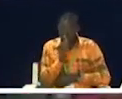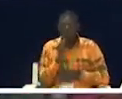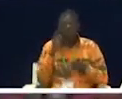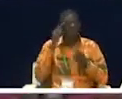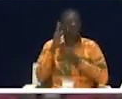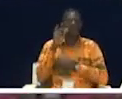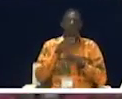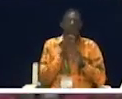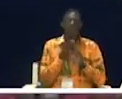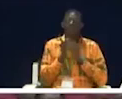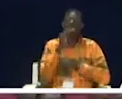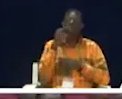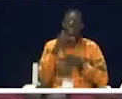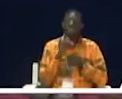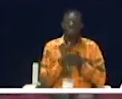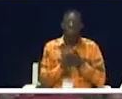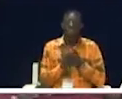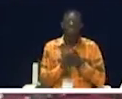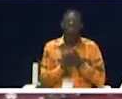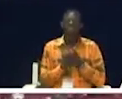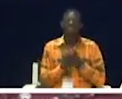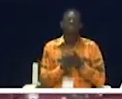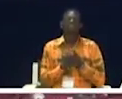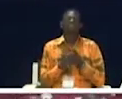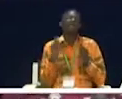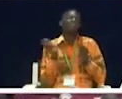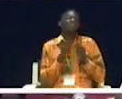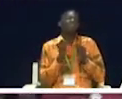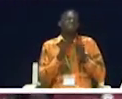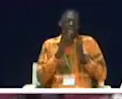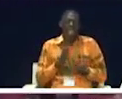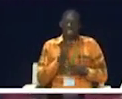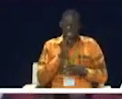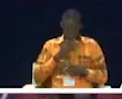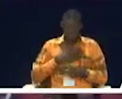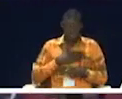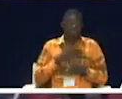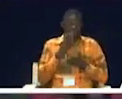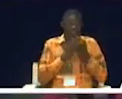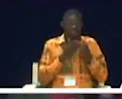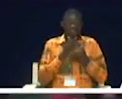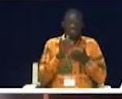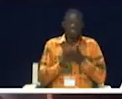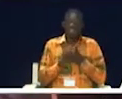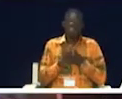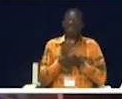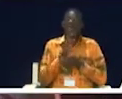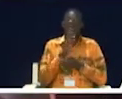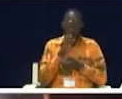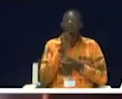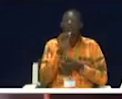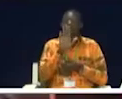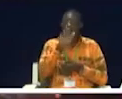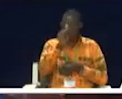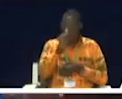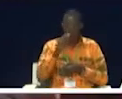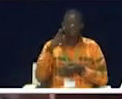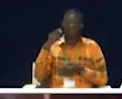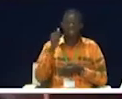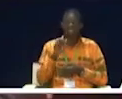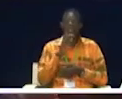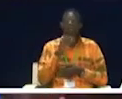When God says vengeance is mine, just calm down. There are some things that are not yours. Tithe is not